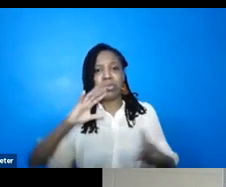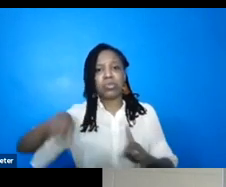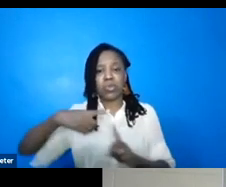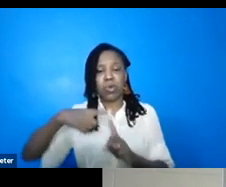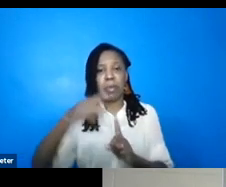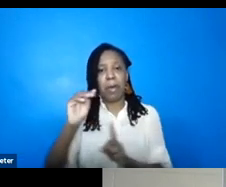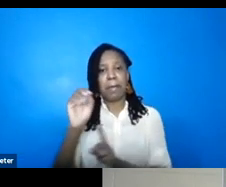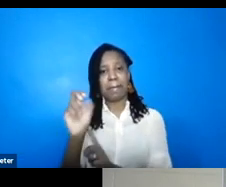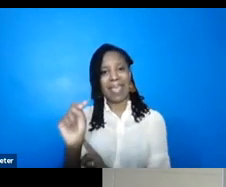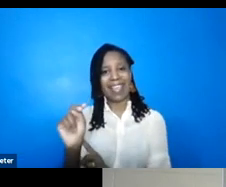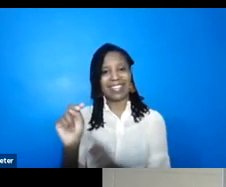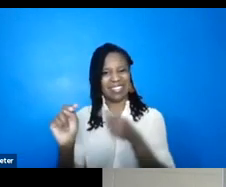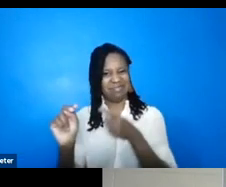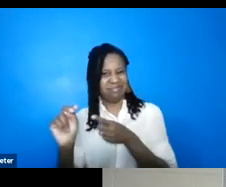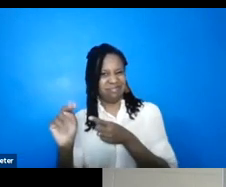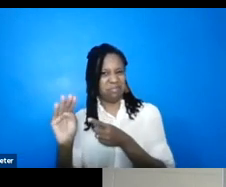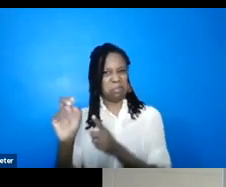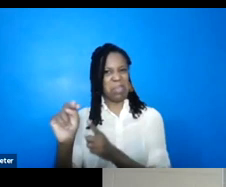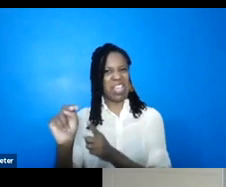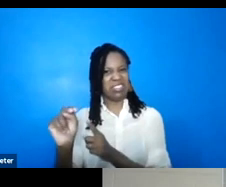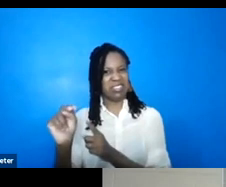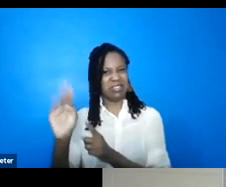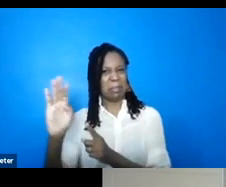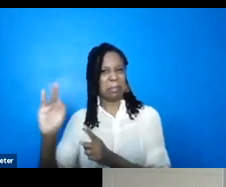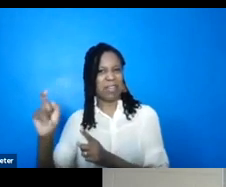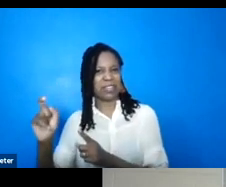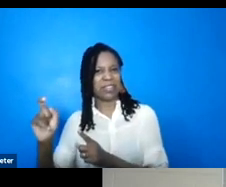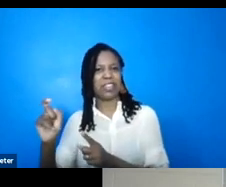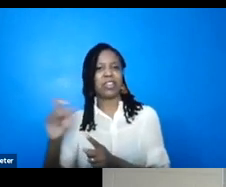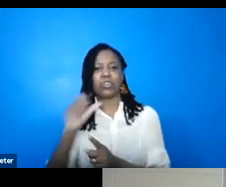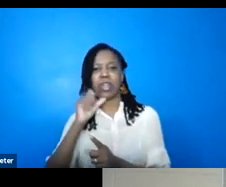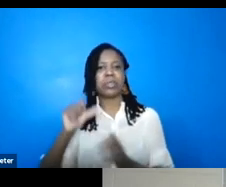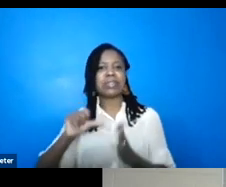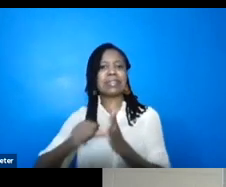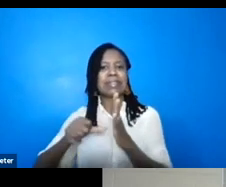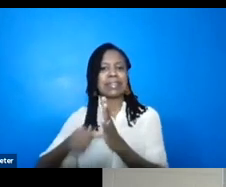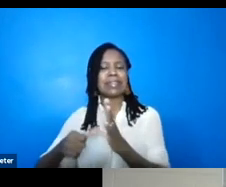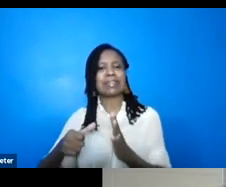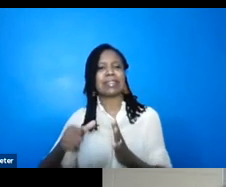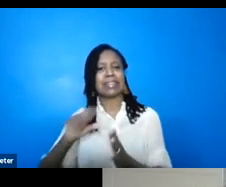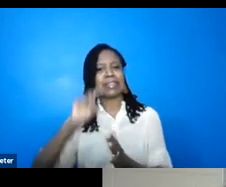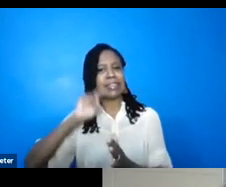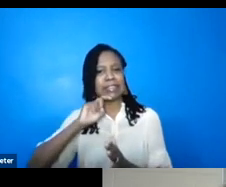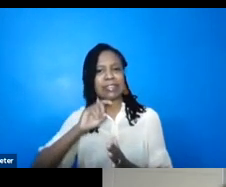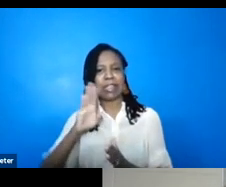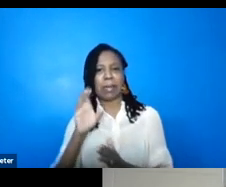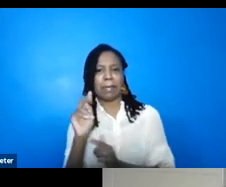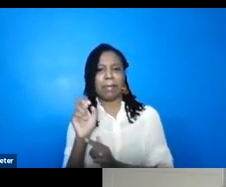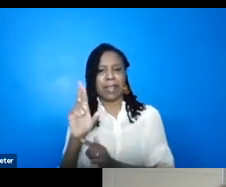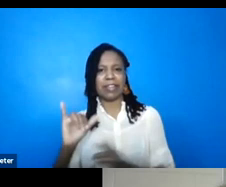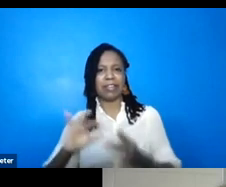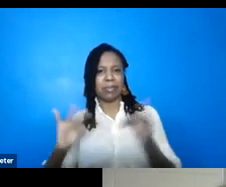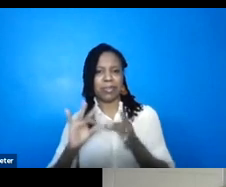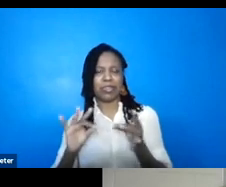to not be reinforcing binary messages ourselves. The thing is that like what could maybe help